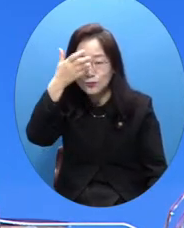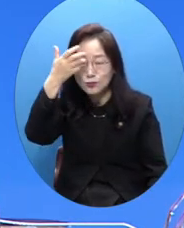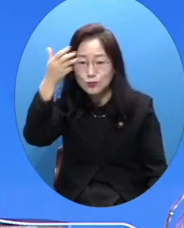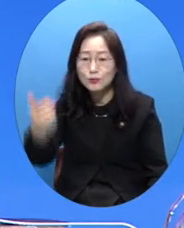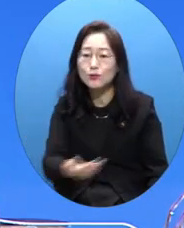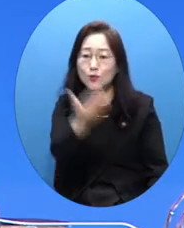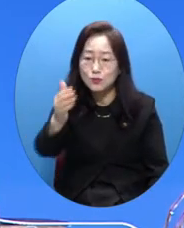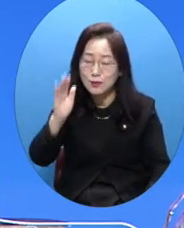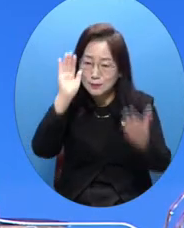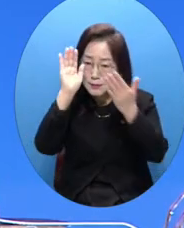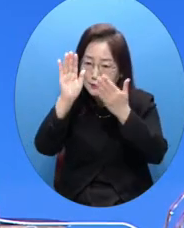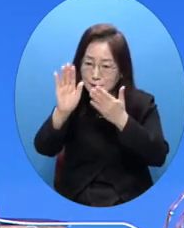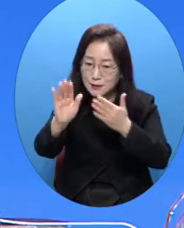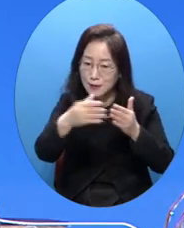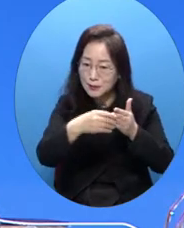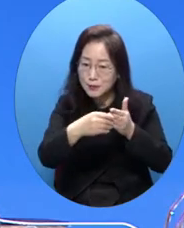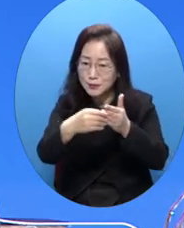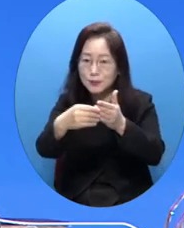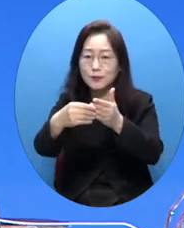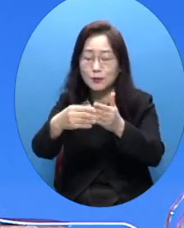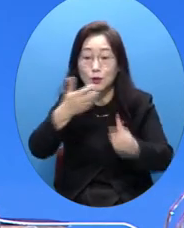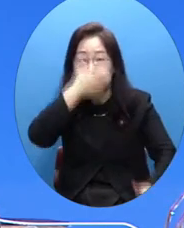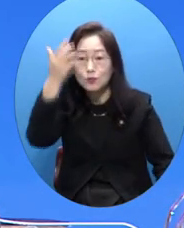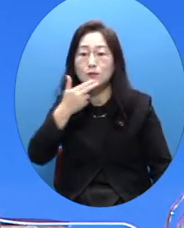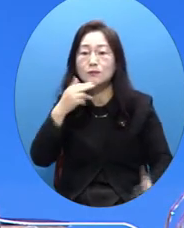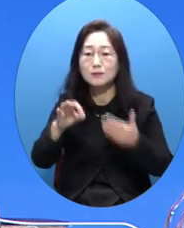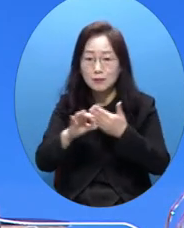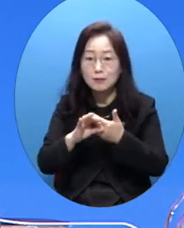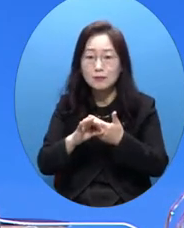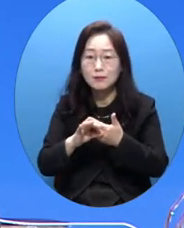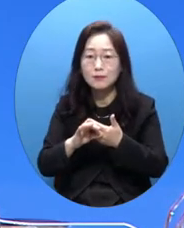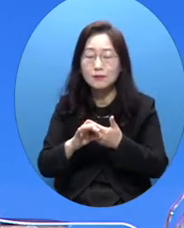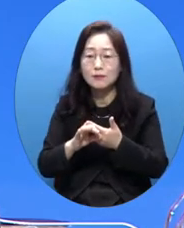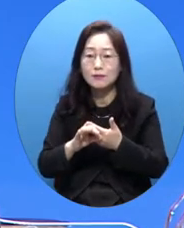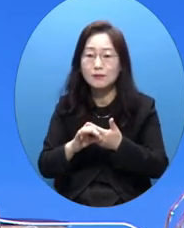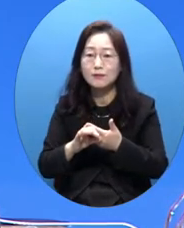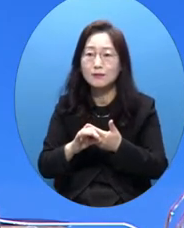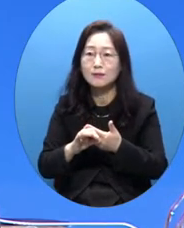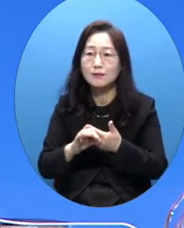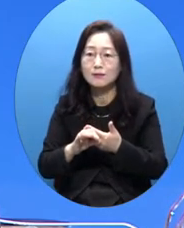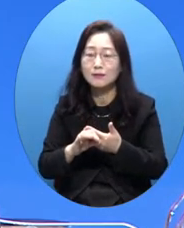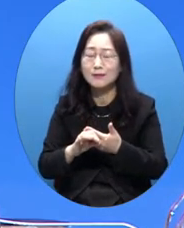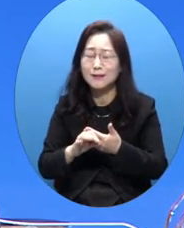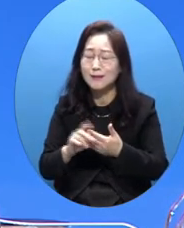Dream is this dream is it leading your life people without dream